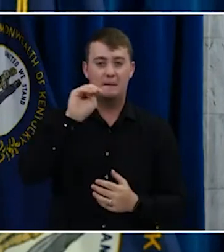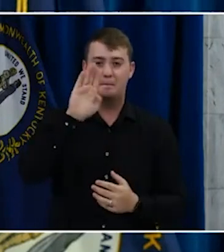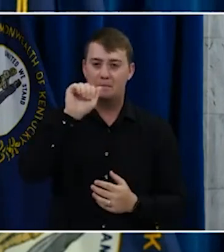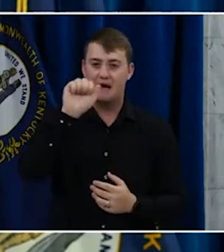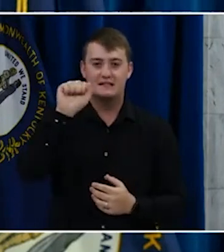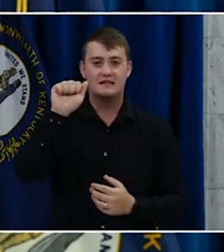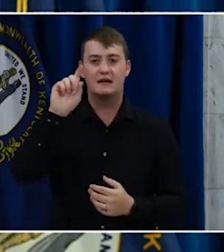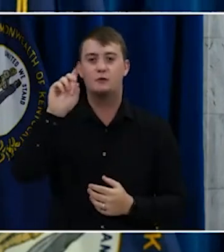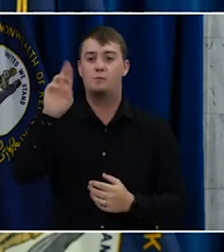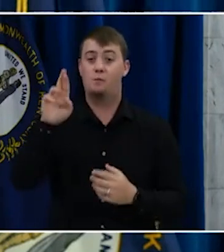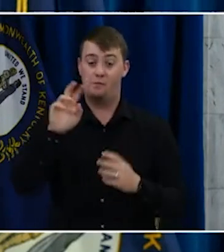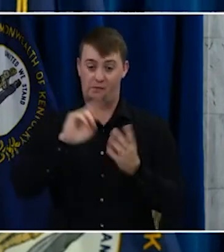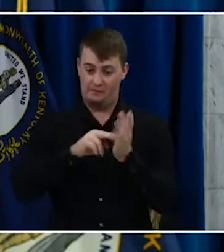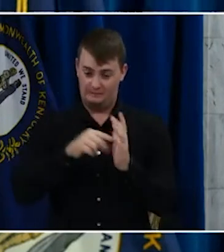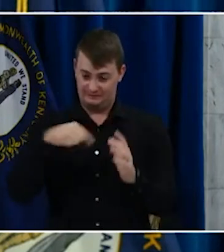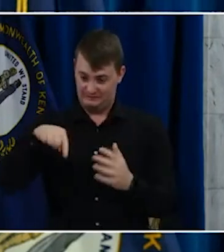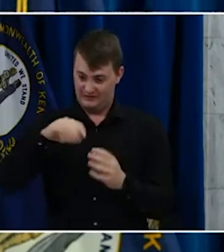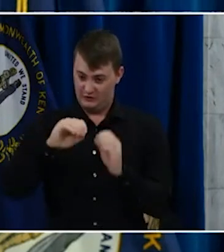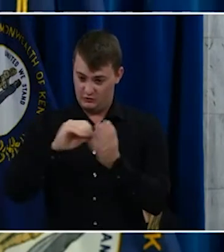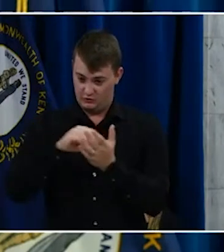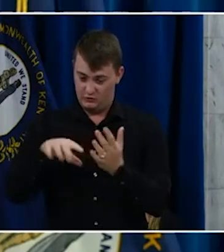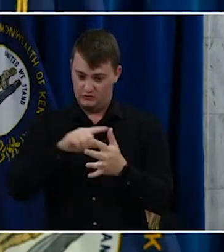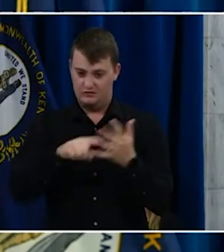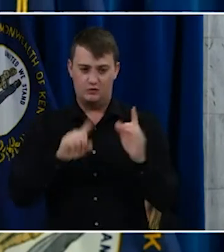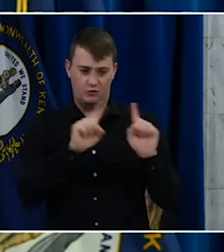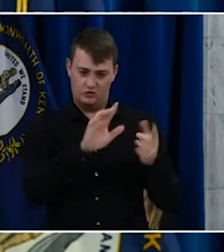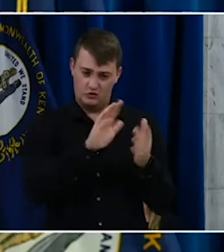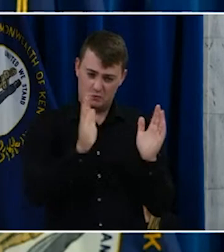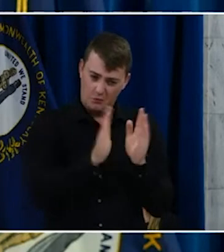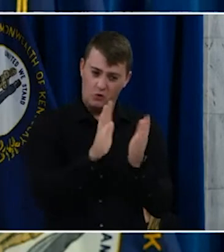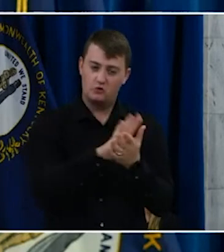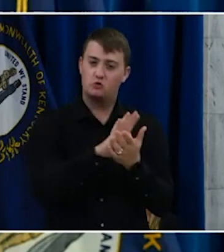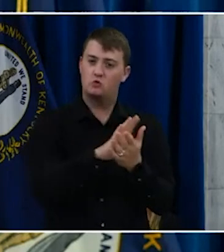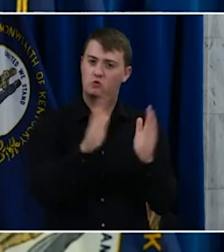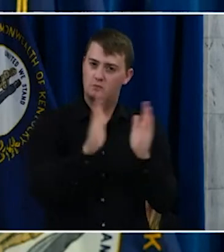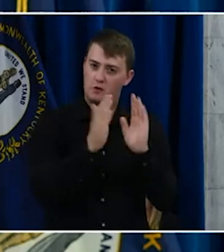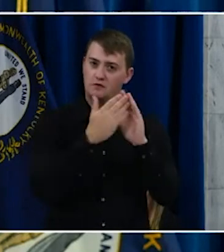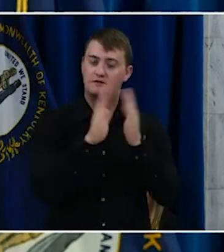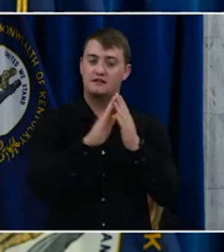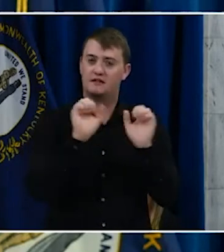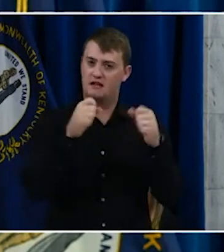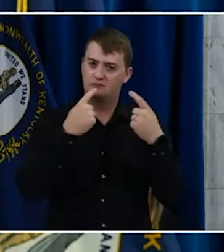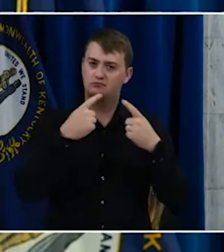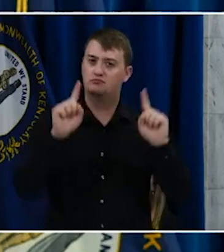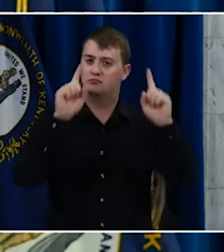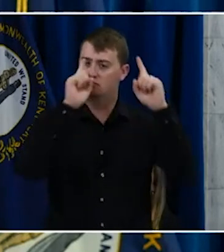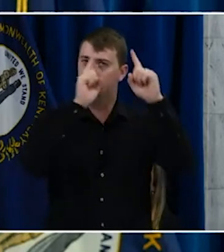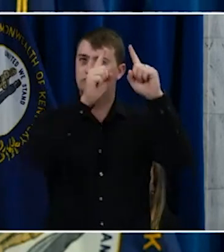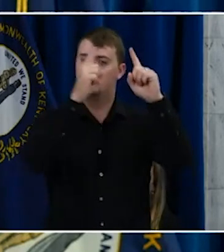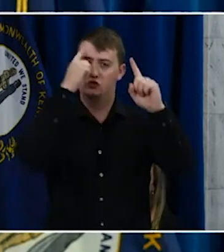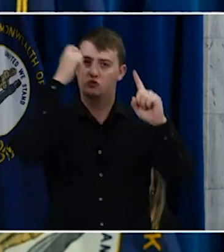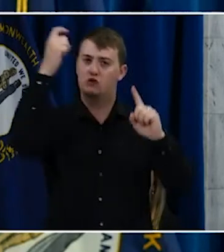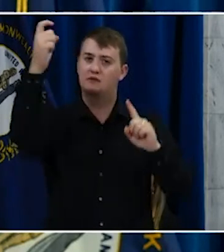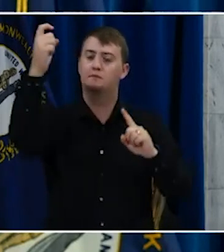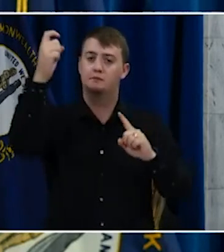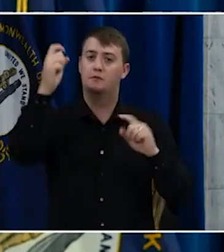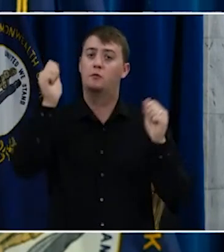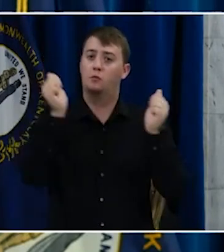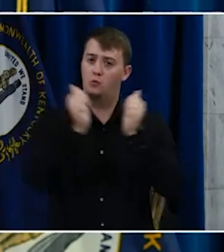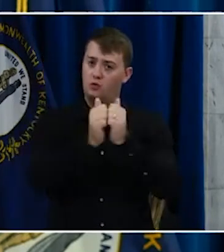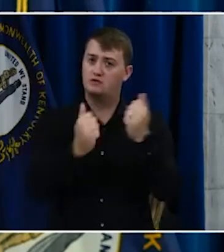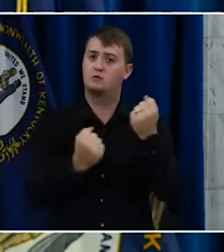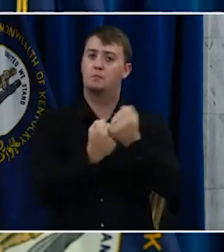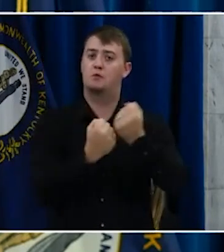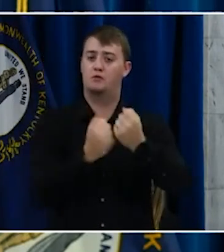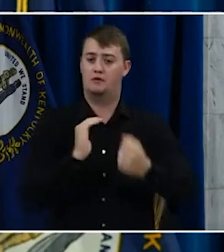to a small school in a very small city, and they were able to achieve the dreams that they had always dreamed of with the